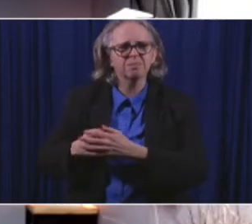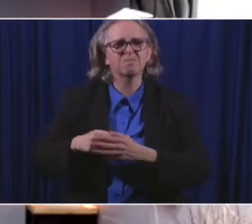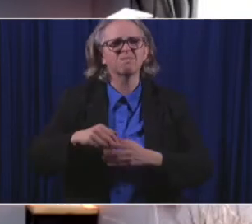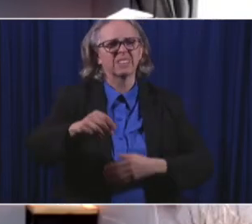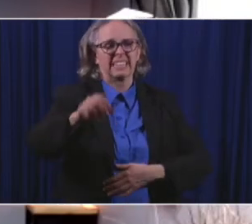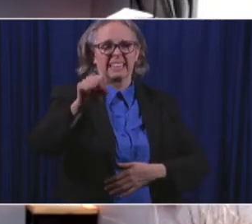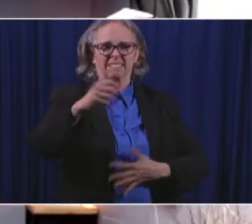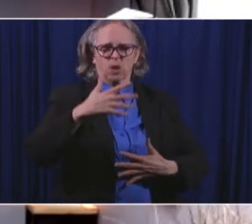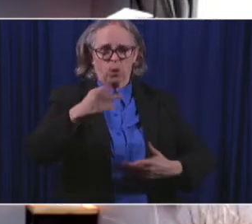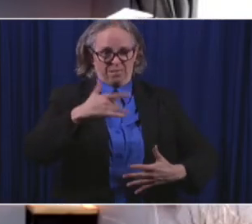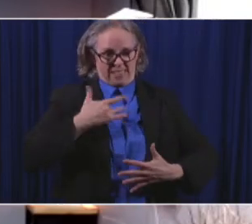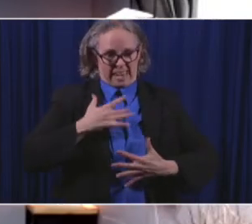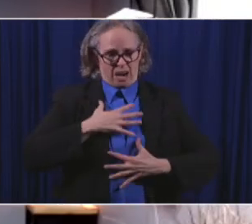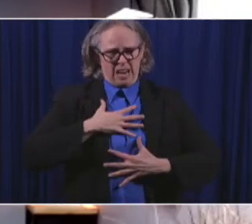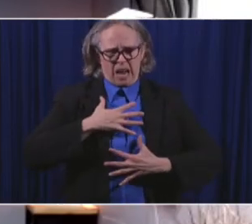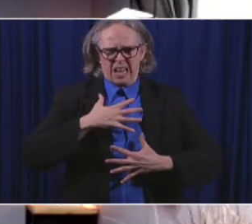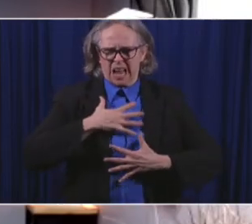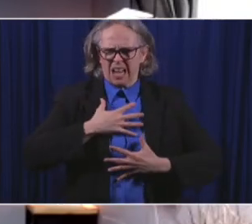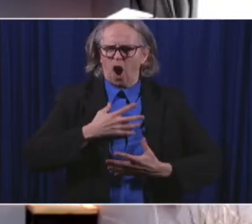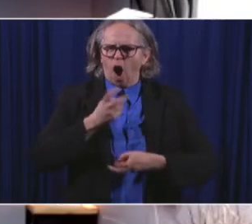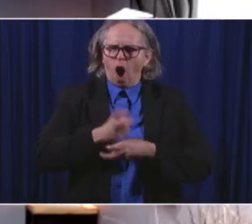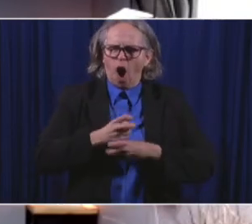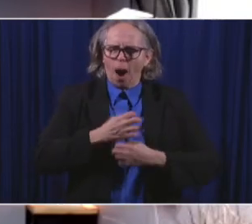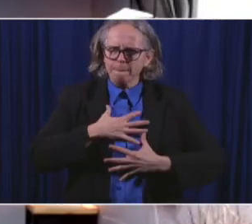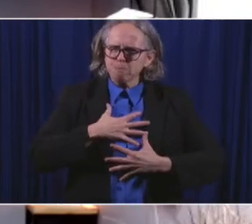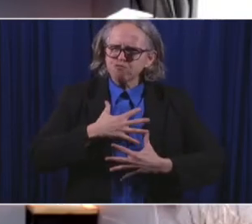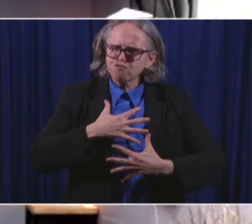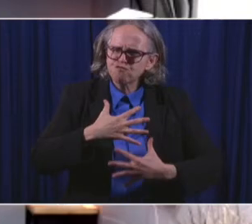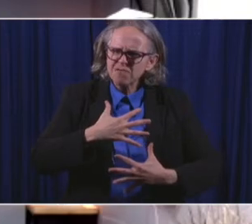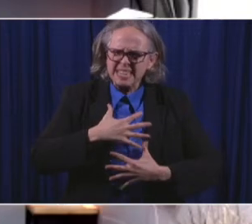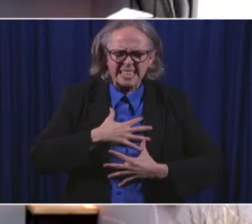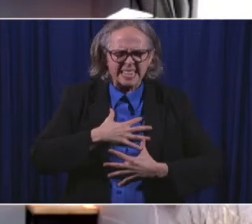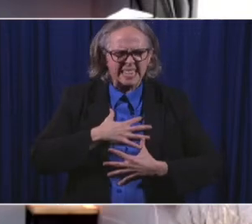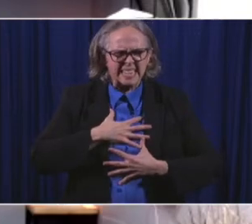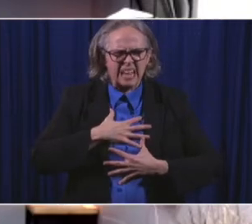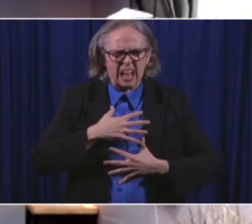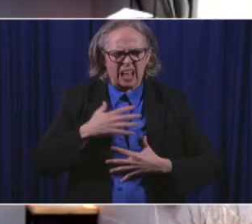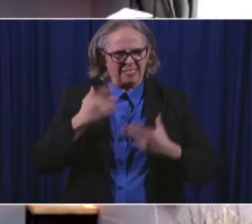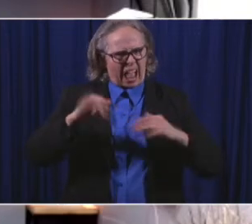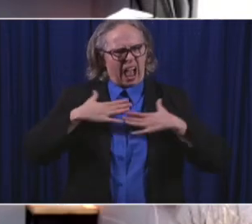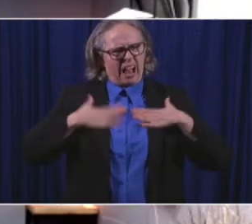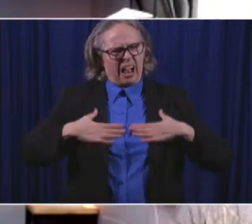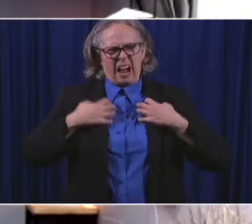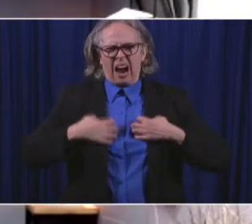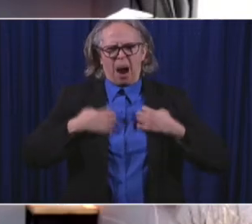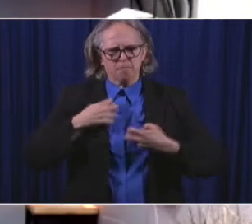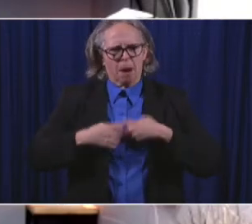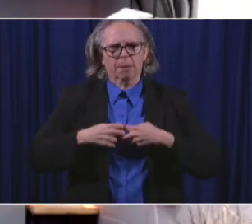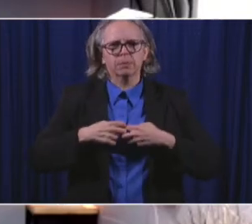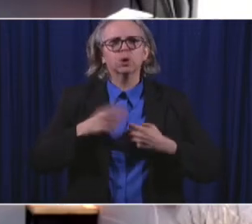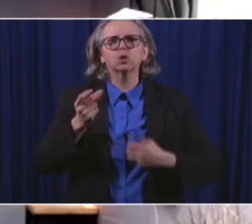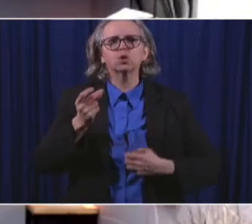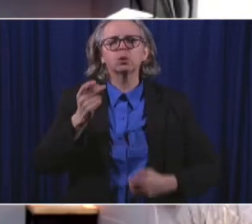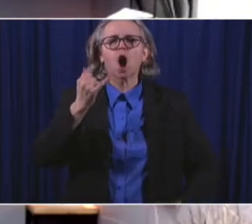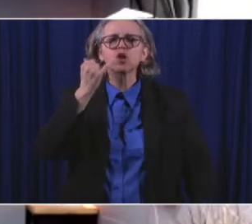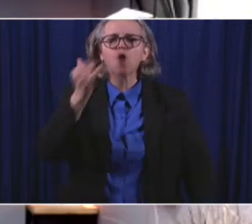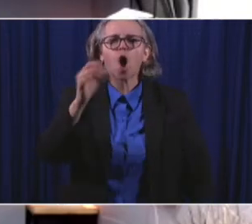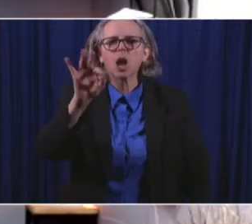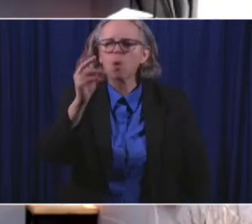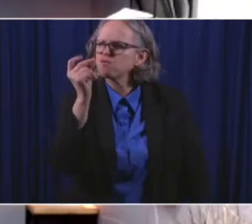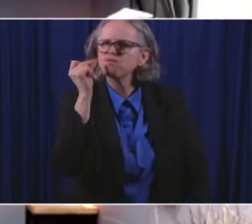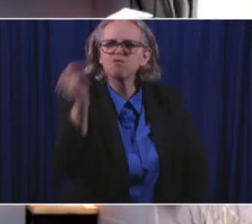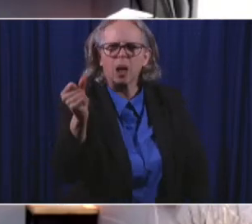breath involved or any type of respiratory distress, by all means, call 911. You definitely need to be